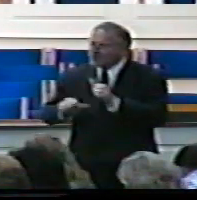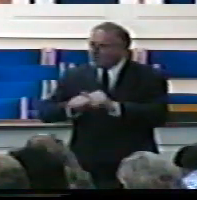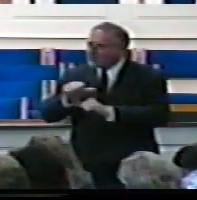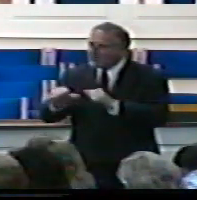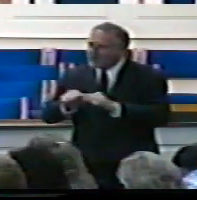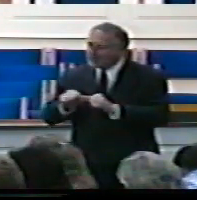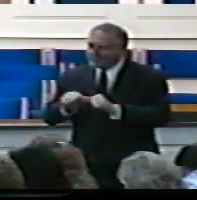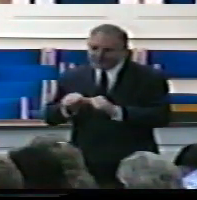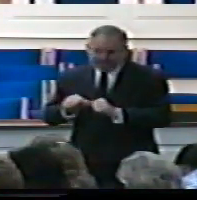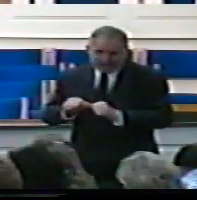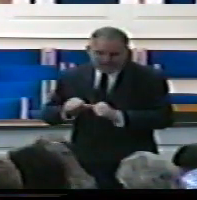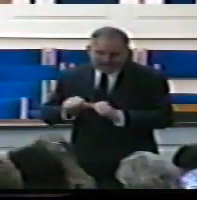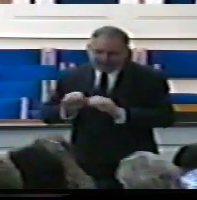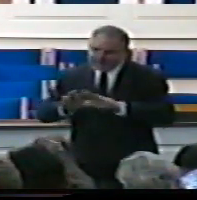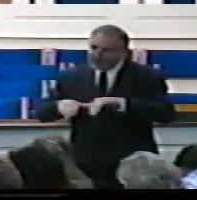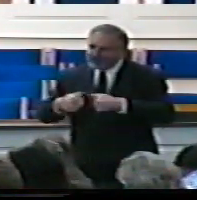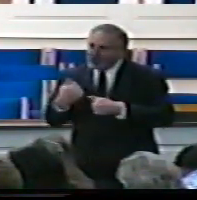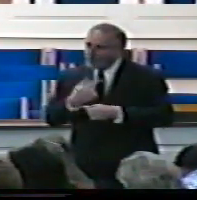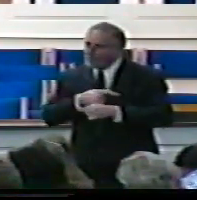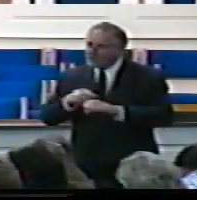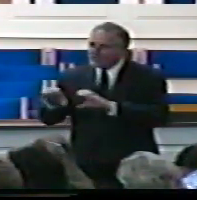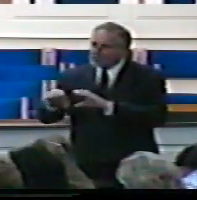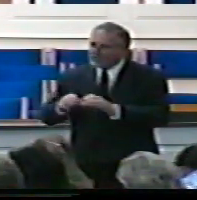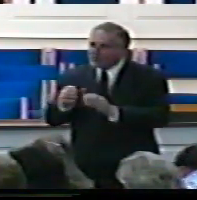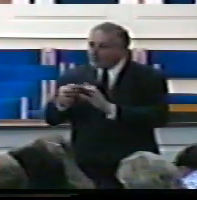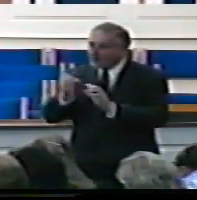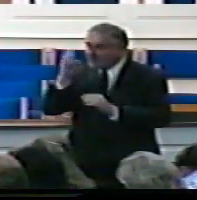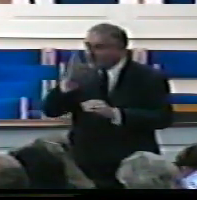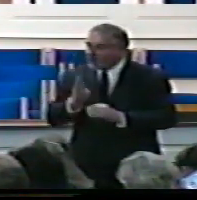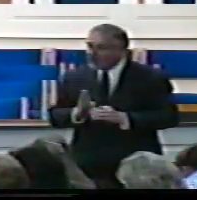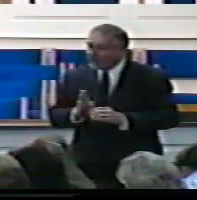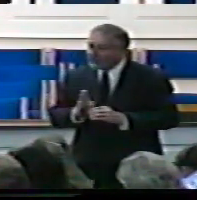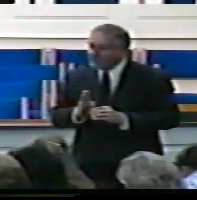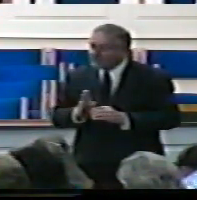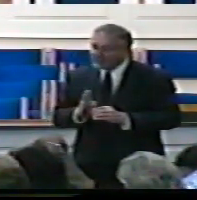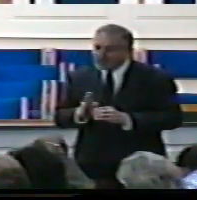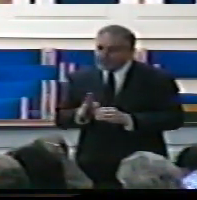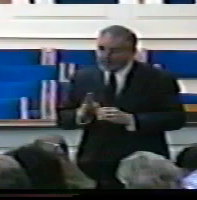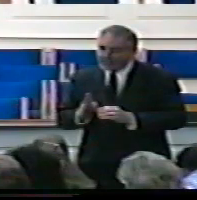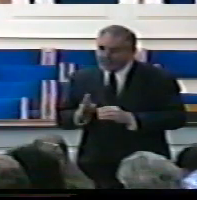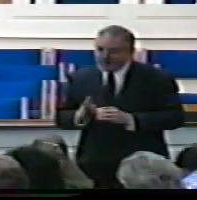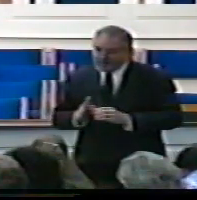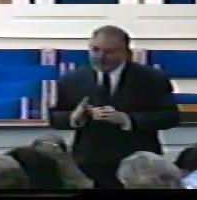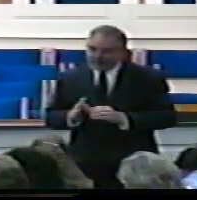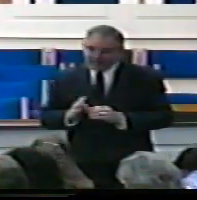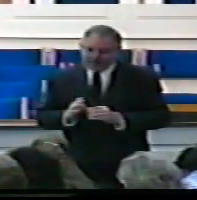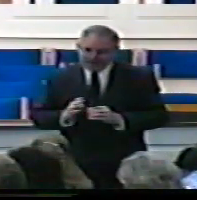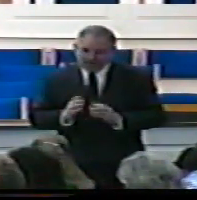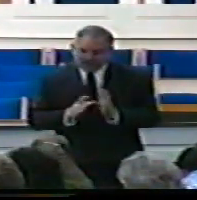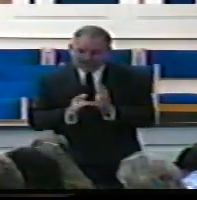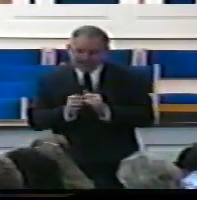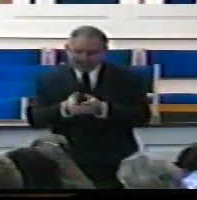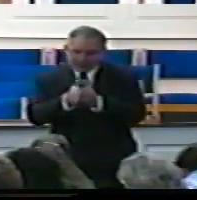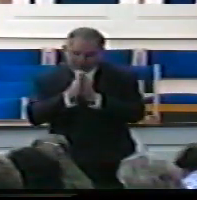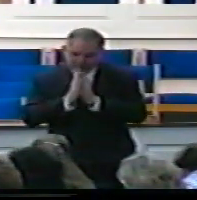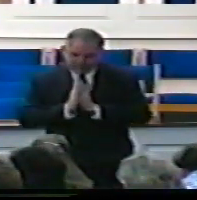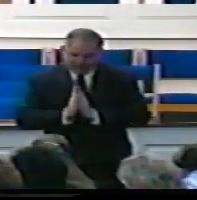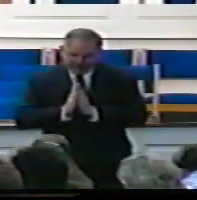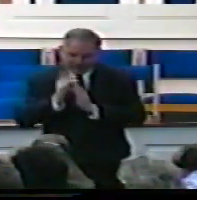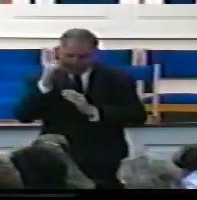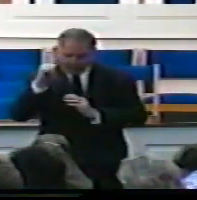by glorifying his Word. Now, I said all that to come to where I need to come tonight. He's prayed this in his prayer for